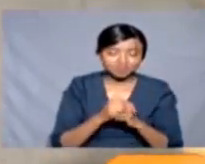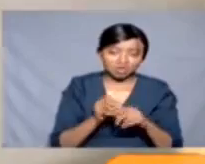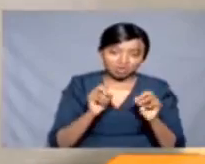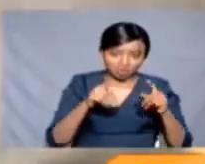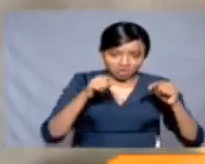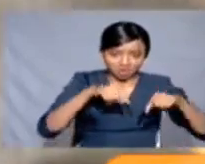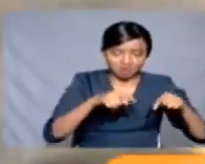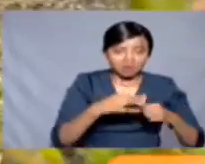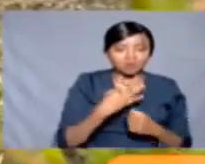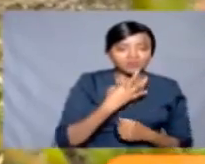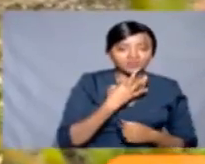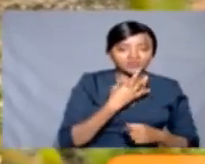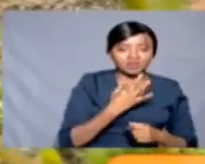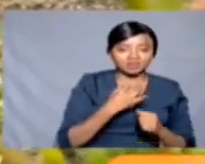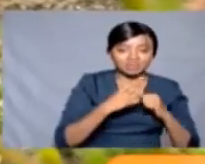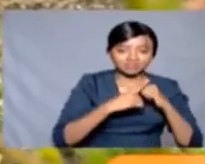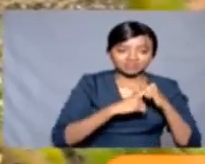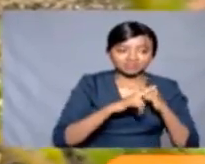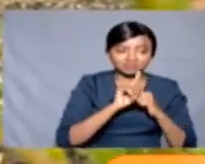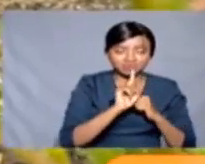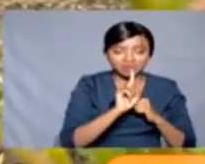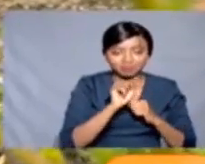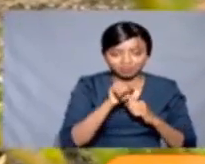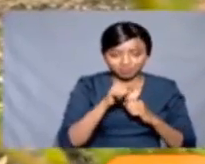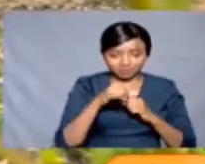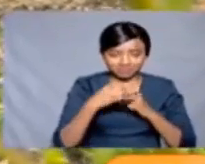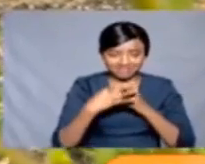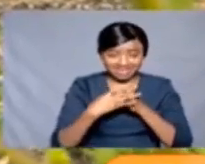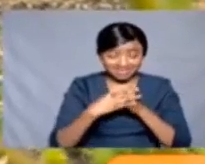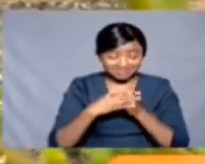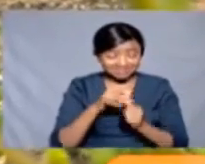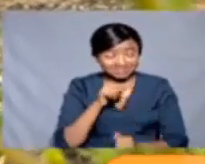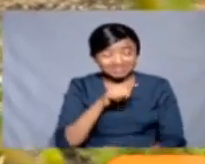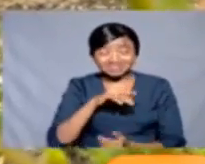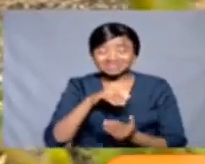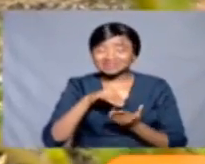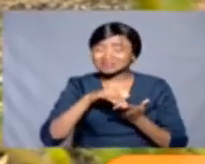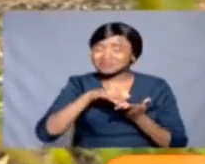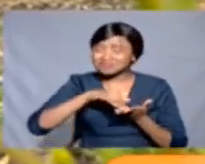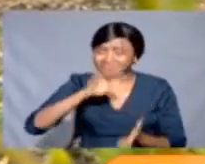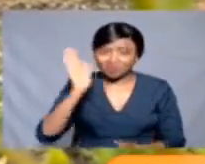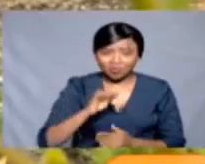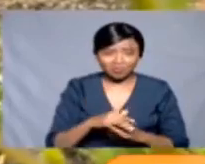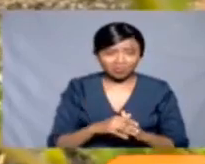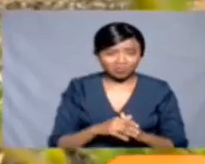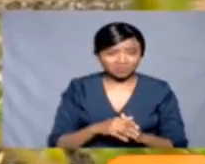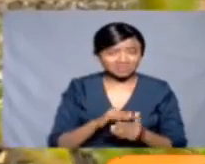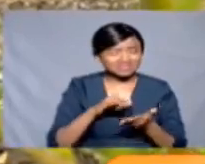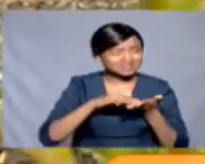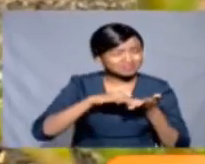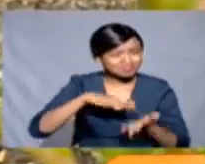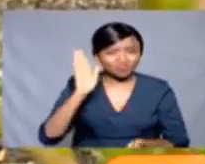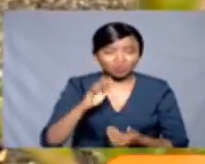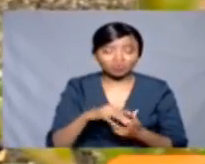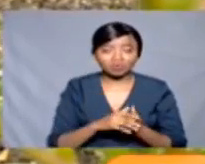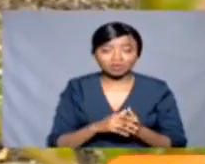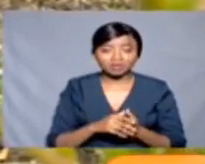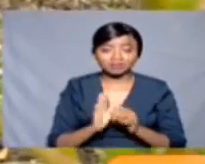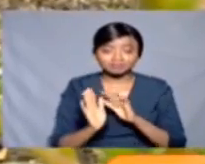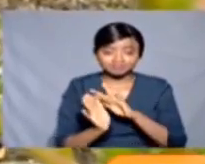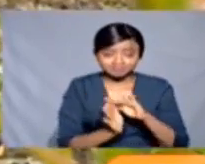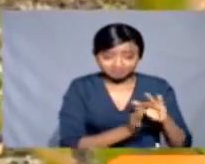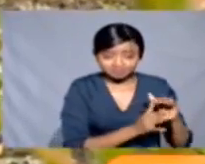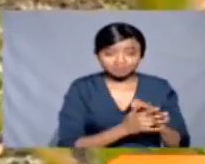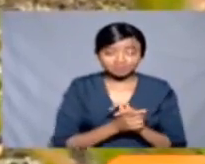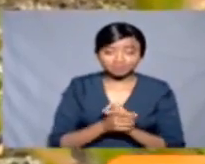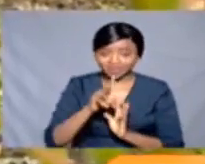is at 361.8 micrograms per cubic meter. This is too much. This is very, very high. This is extremely high. And